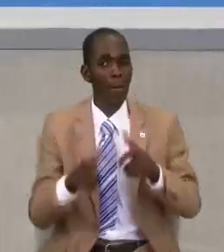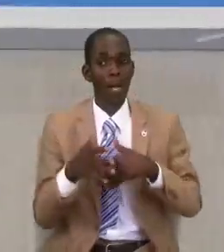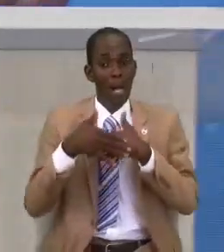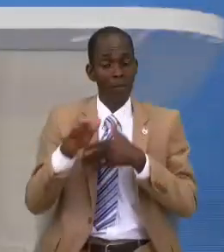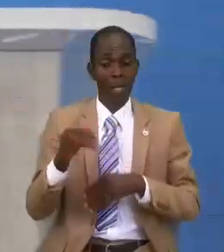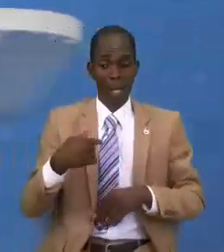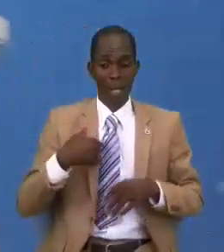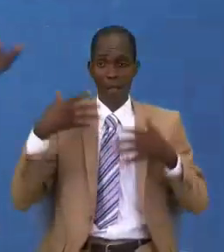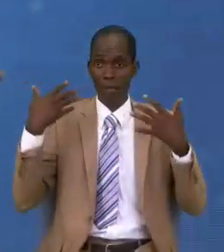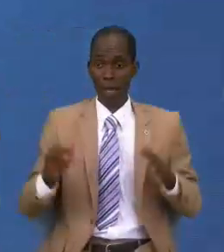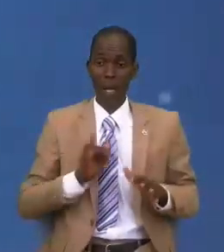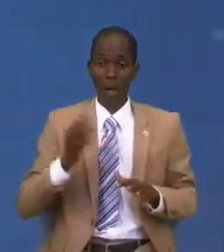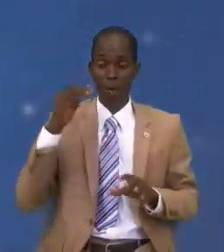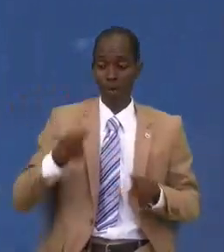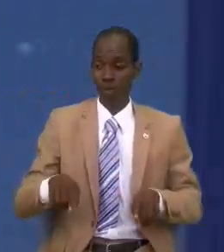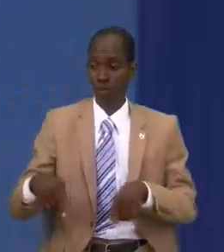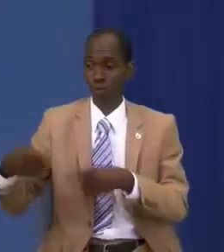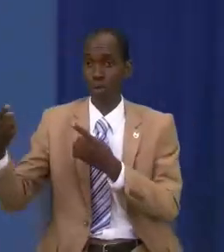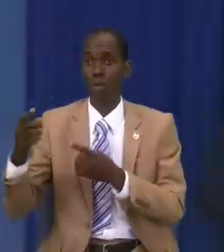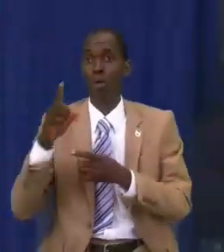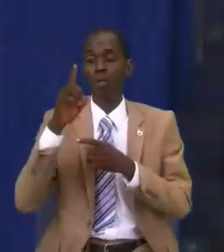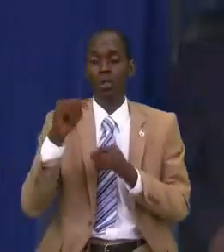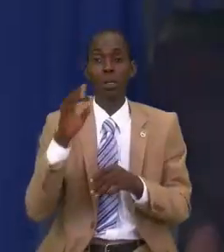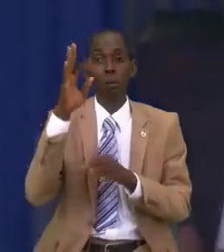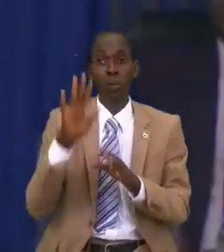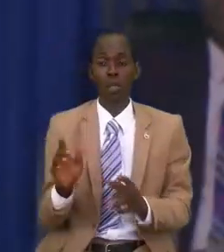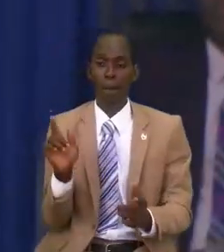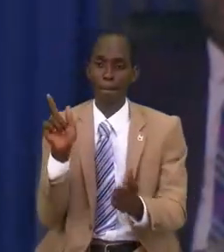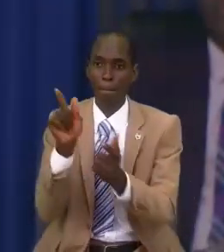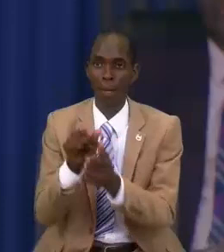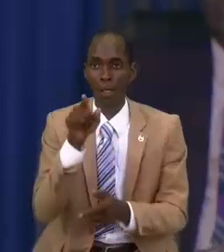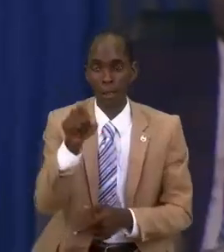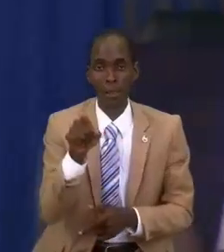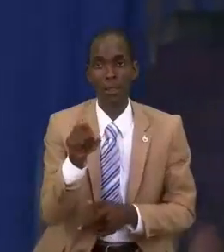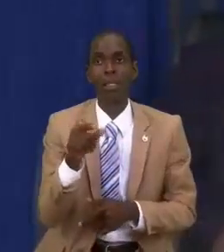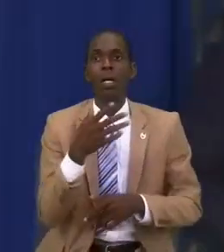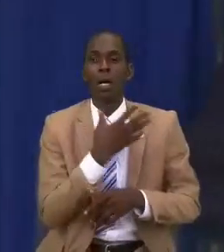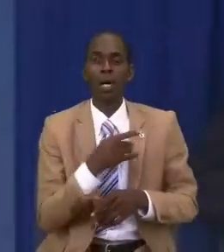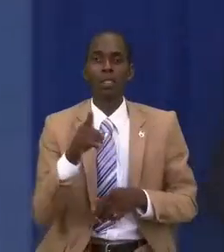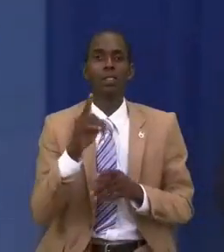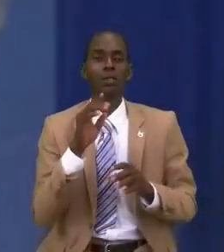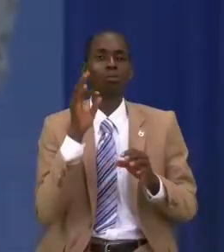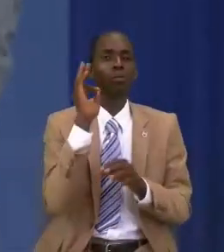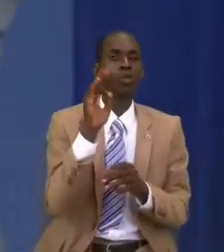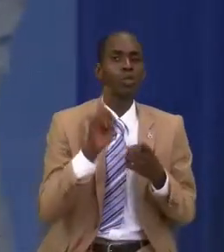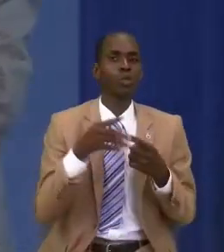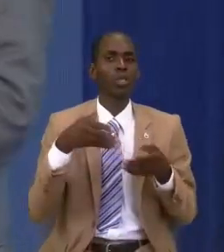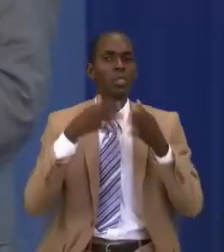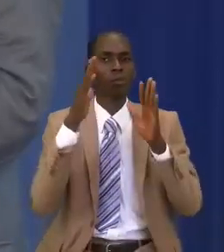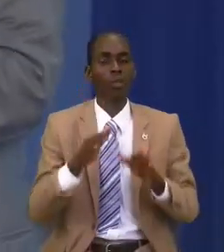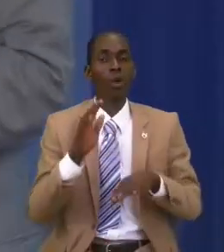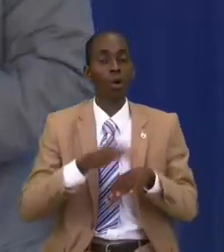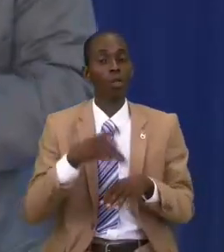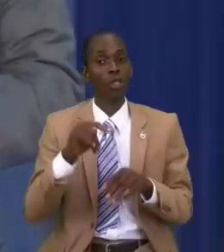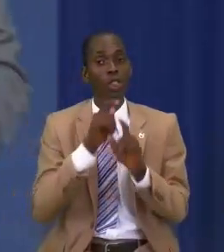me because I spoke to the ministers on the gifts of the Spirit. And the minister said, can you pray for me? I said, of course I